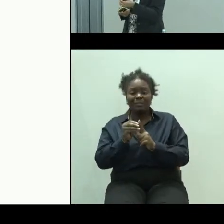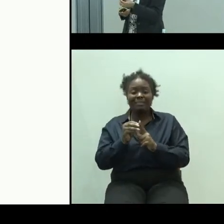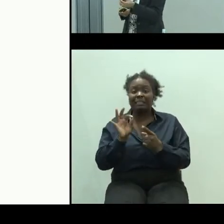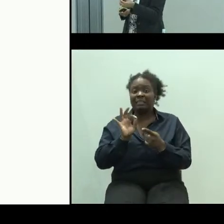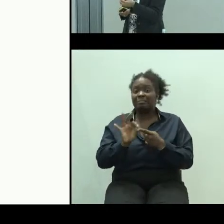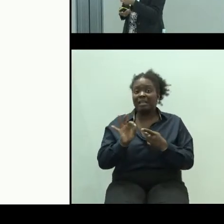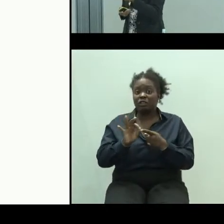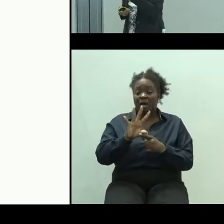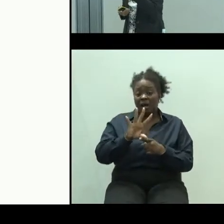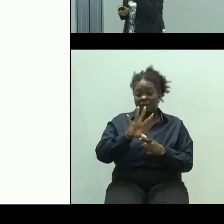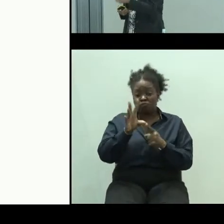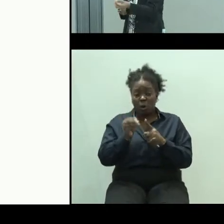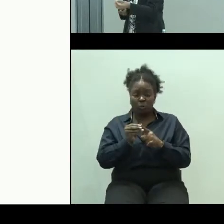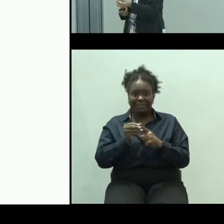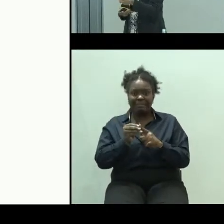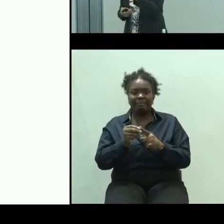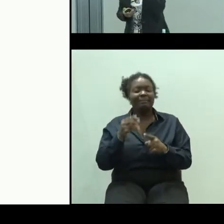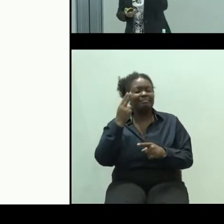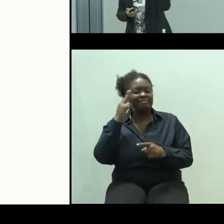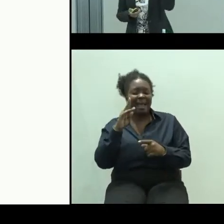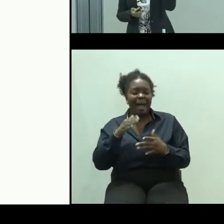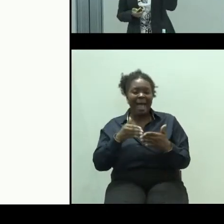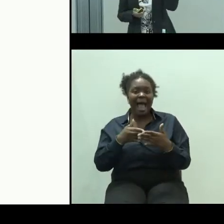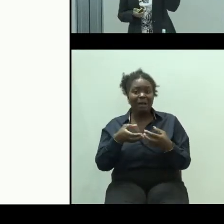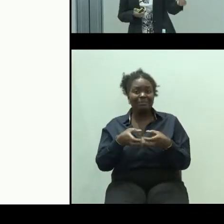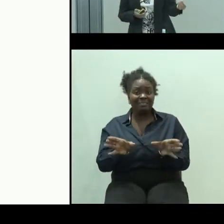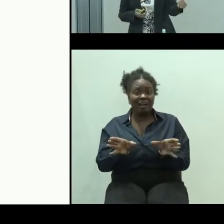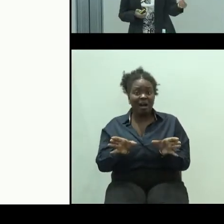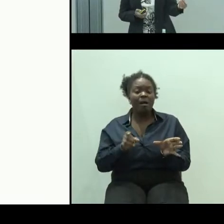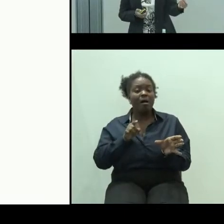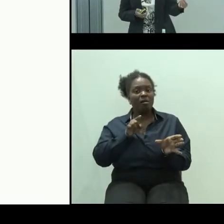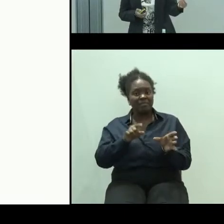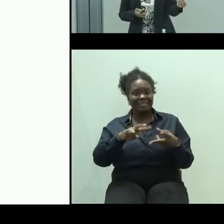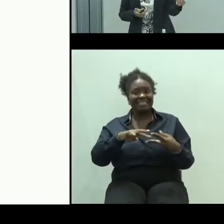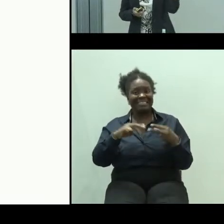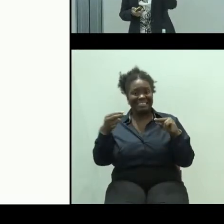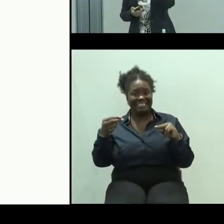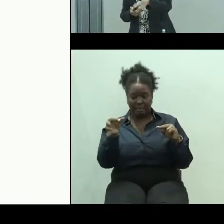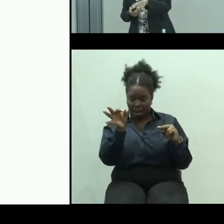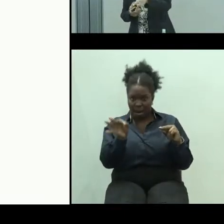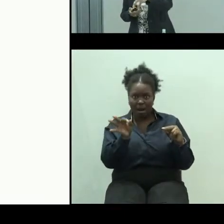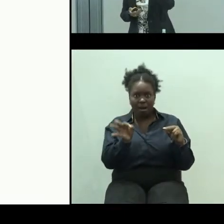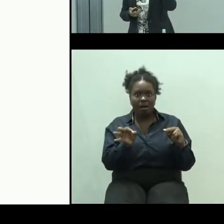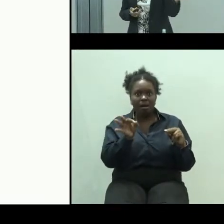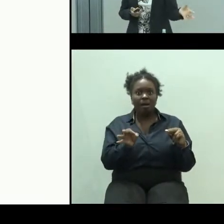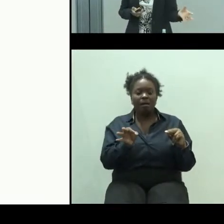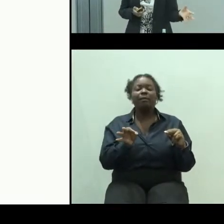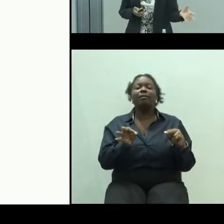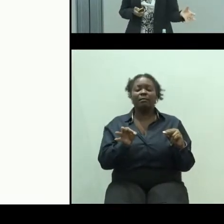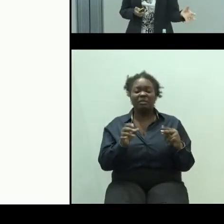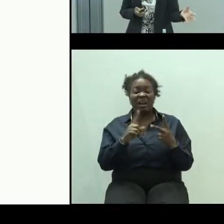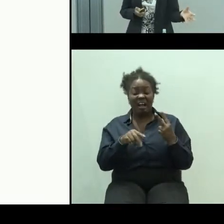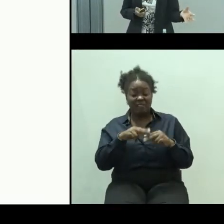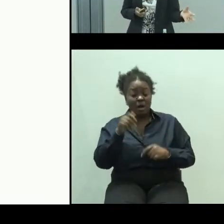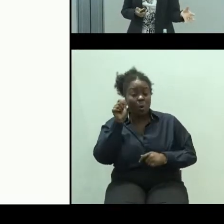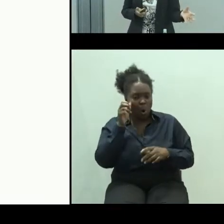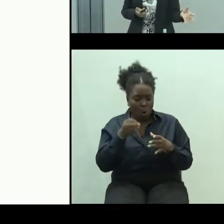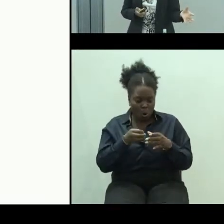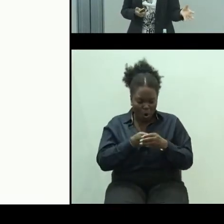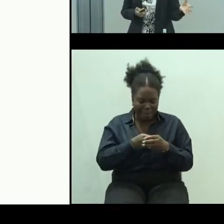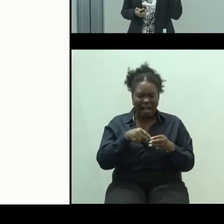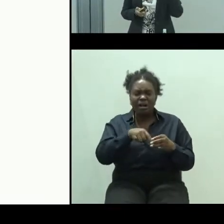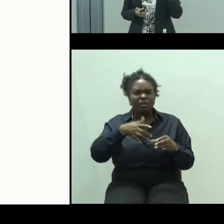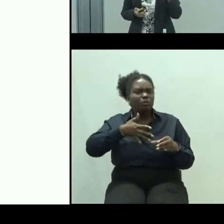called enzymes. Those proteins are encoded by DNA. And so if I know where the unwanted compounds are coming